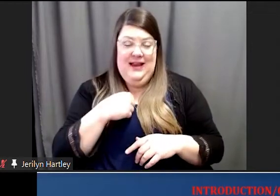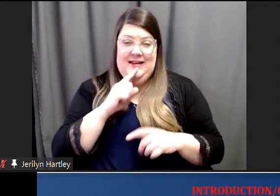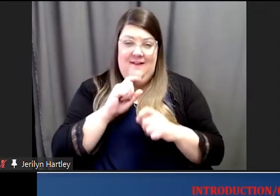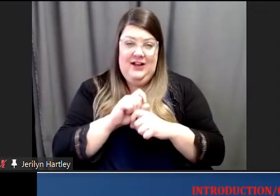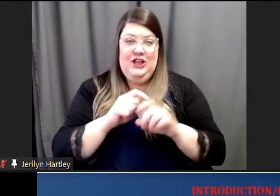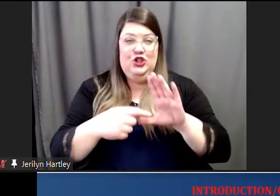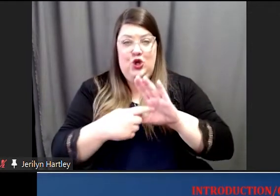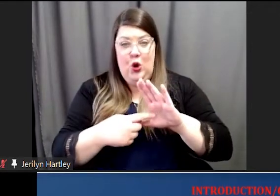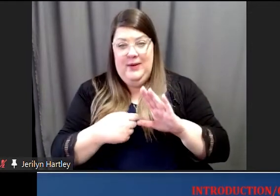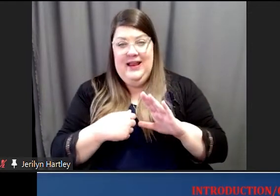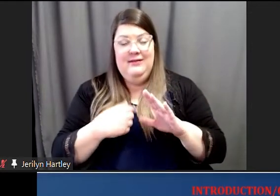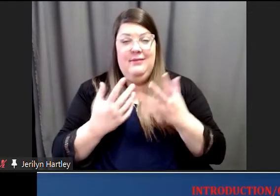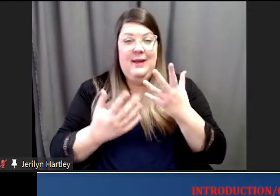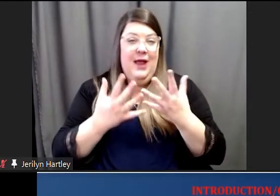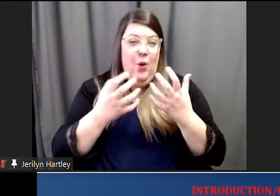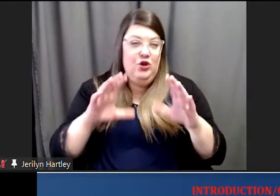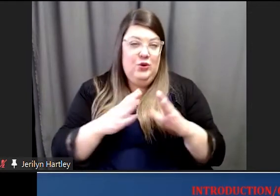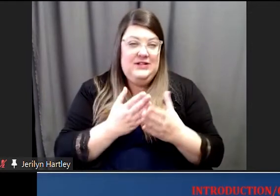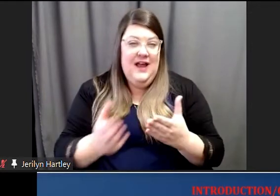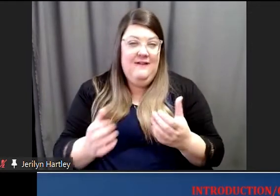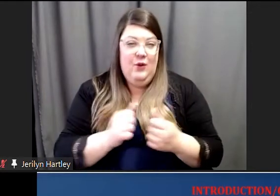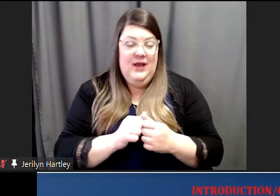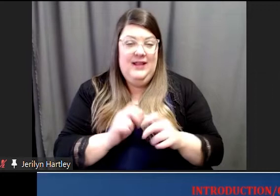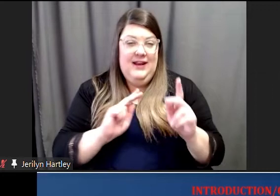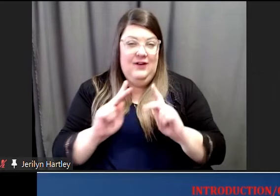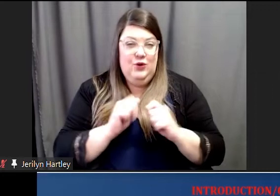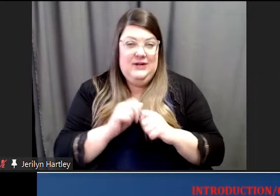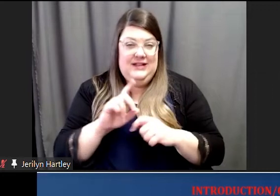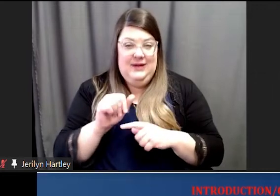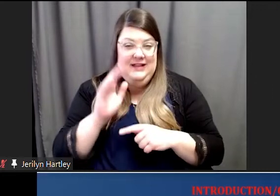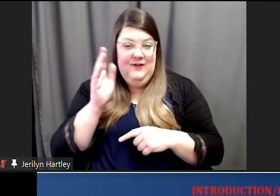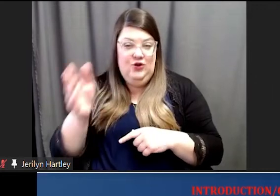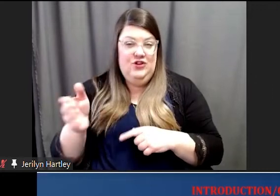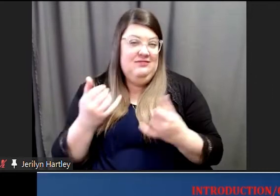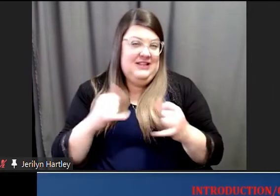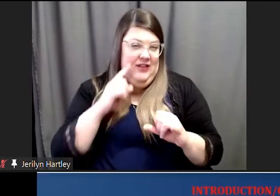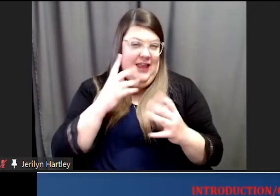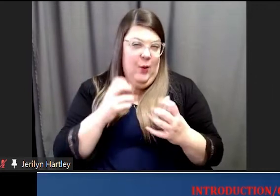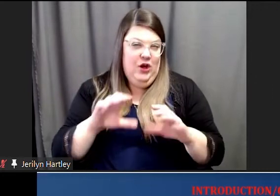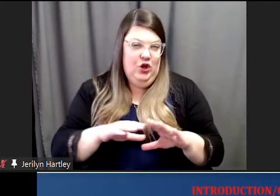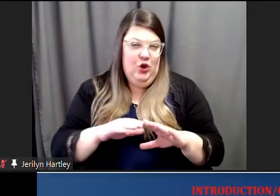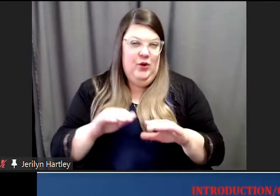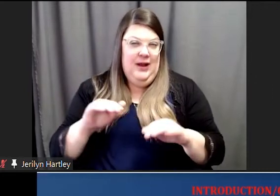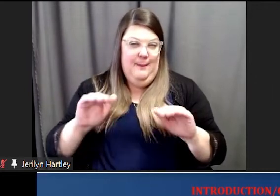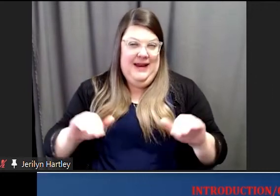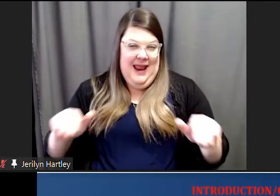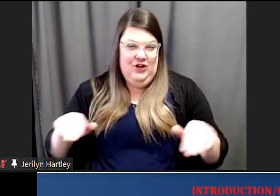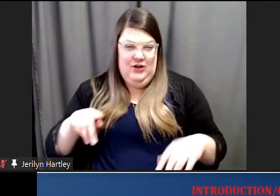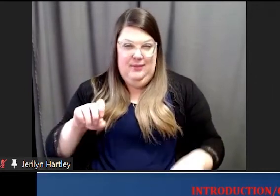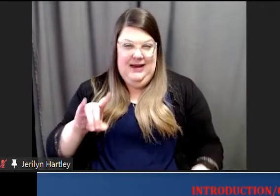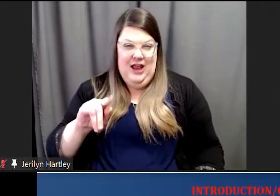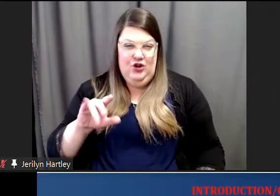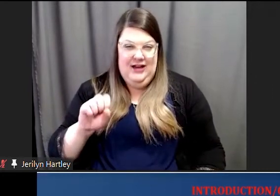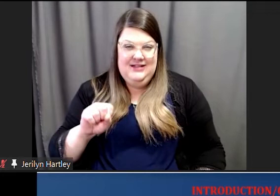showed me that I may want to do stuff with individuals with disabilities in the future. I still think I want to do pediatrics. And Emma was